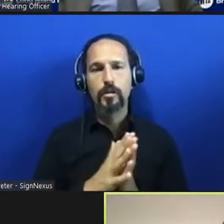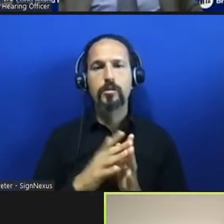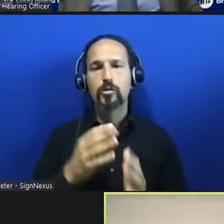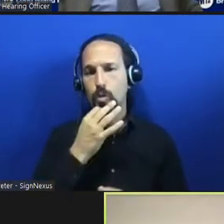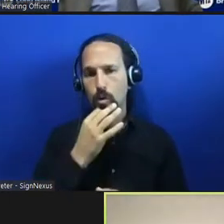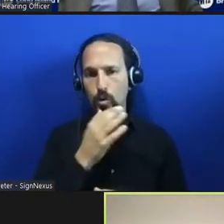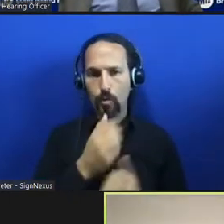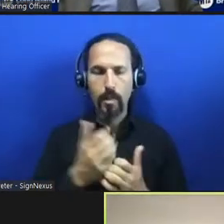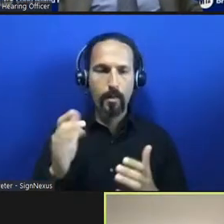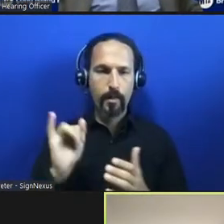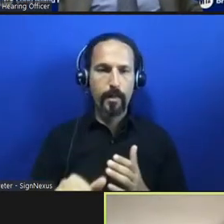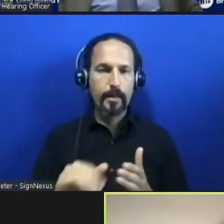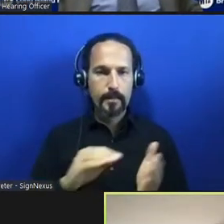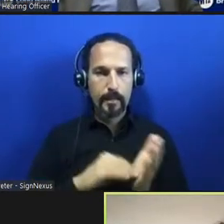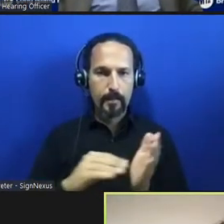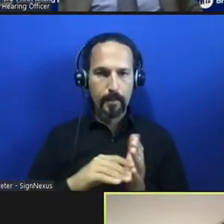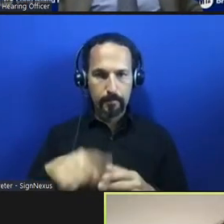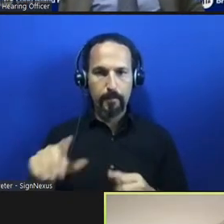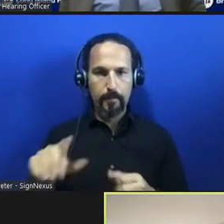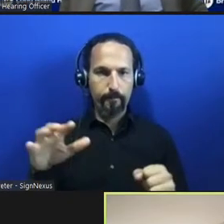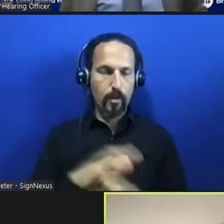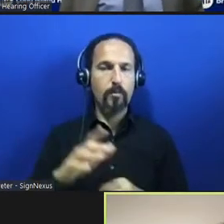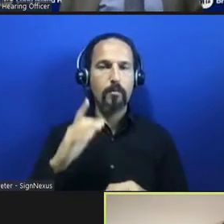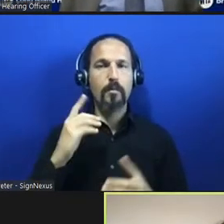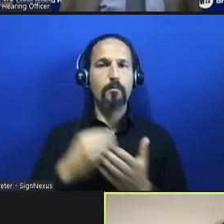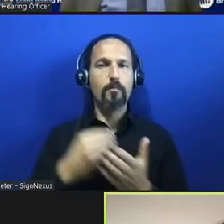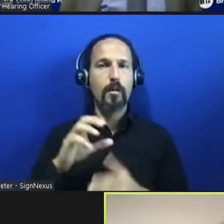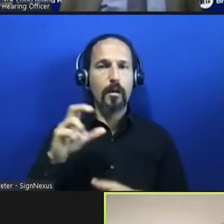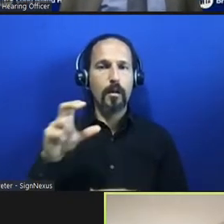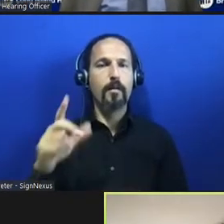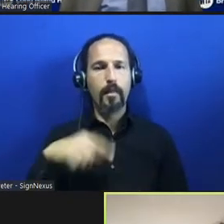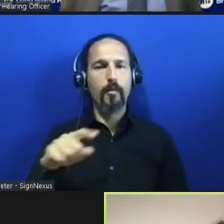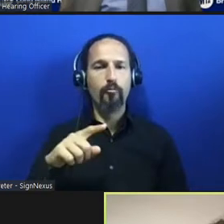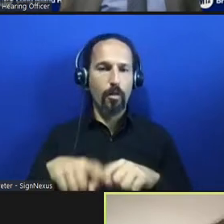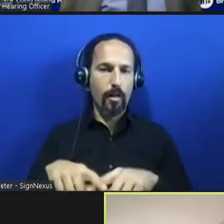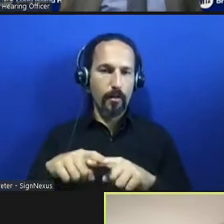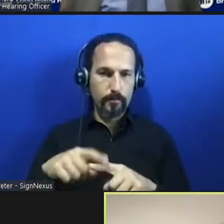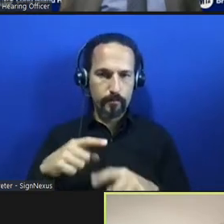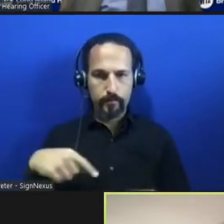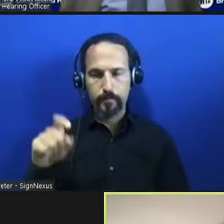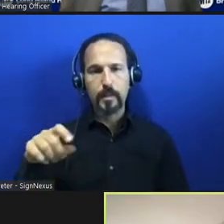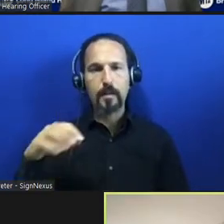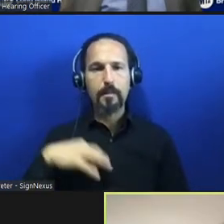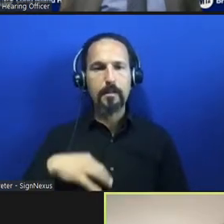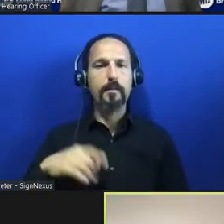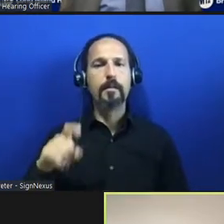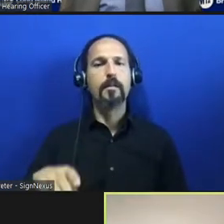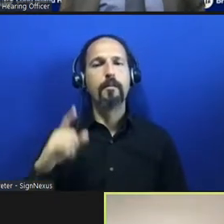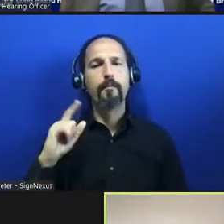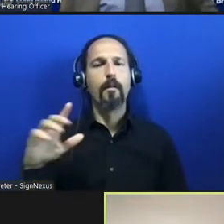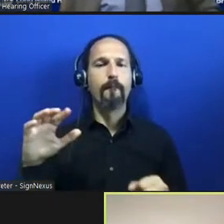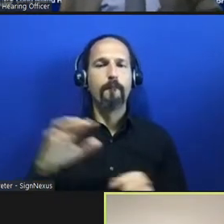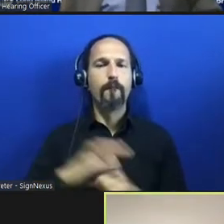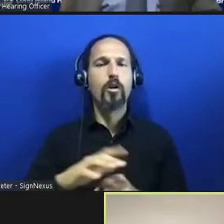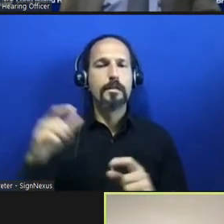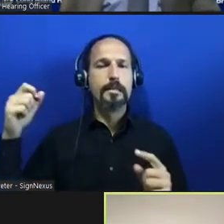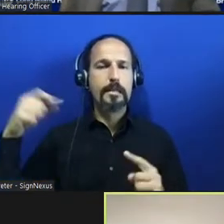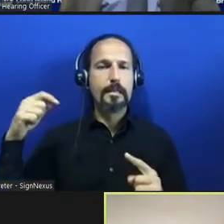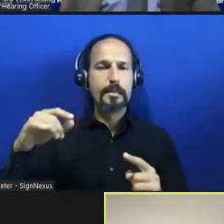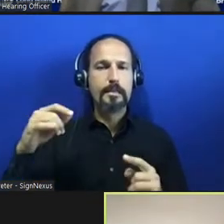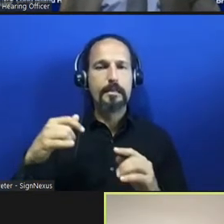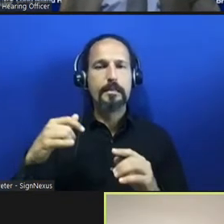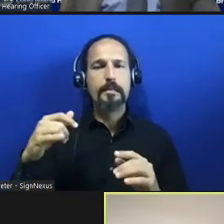this would allow the MTA to fully fund its capital program which Millions rely on who need the benefits that will be enabled by a fully recycled subway system